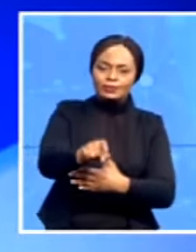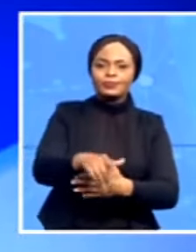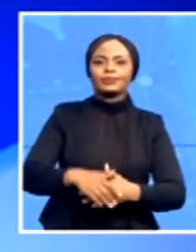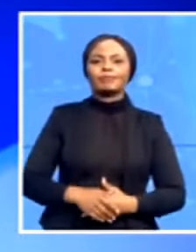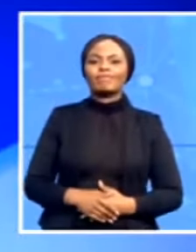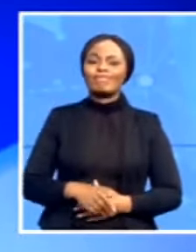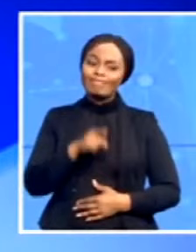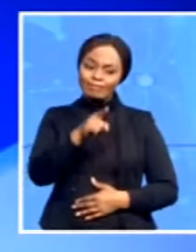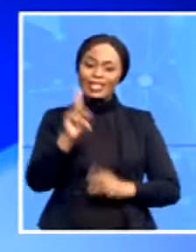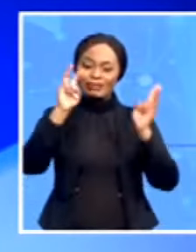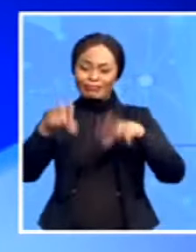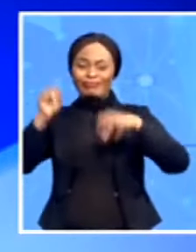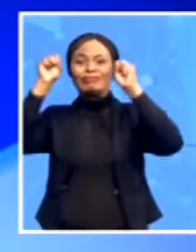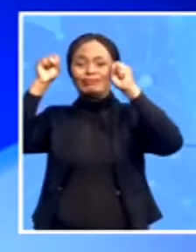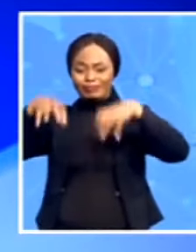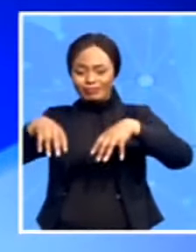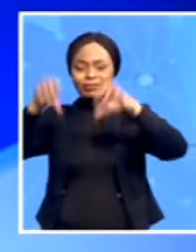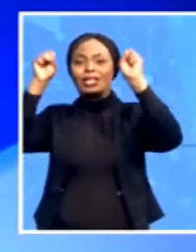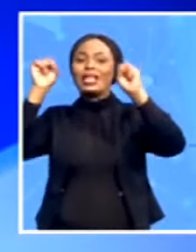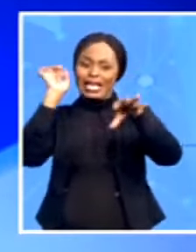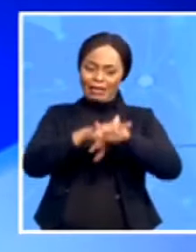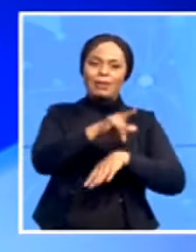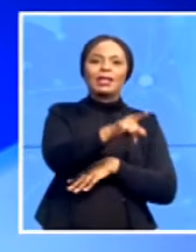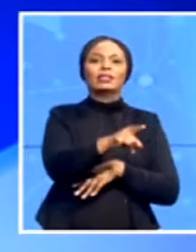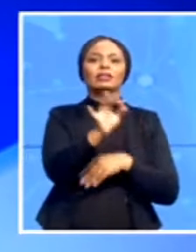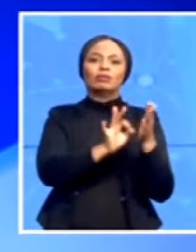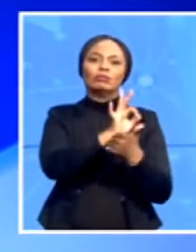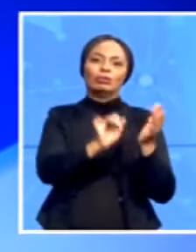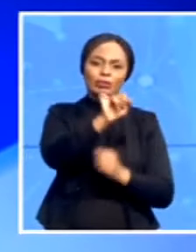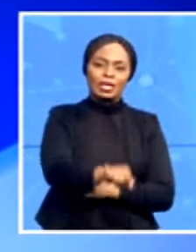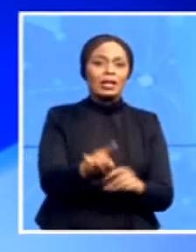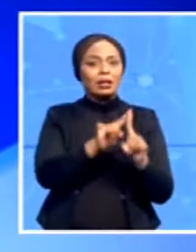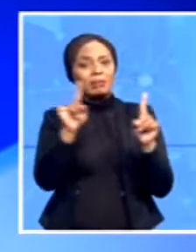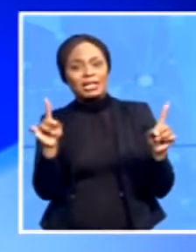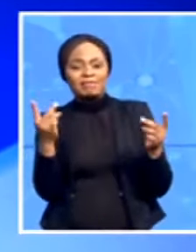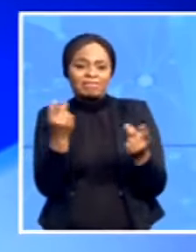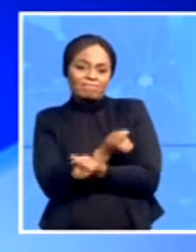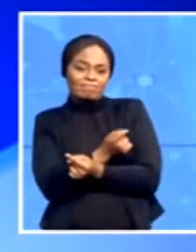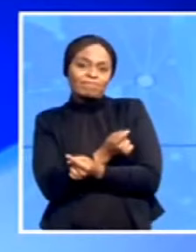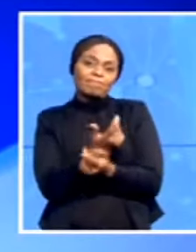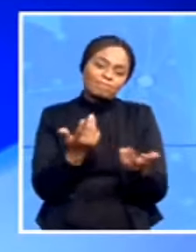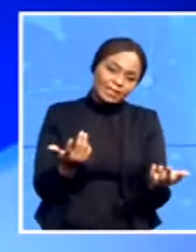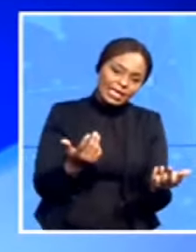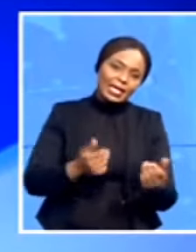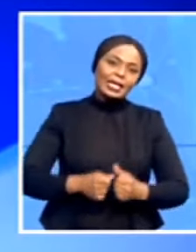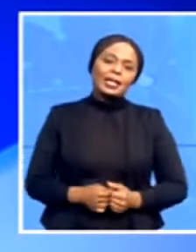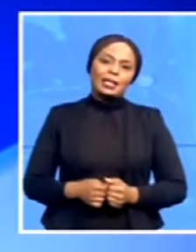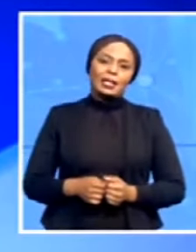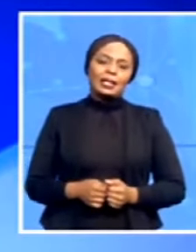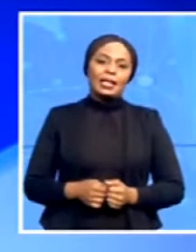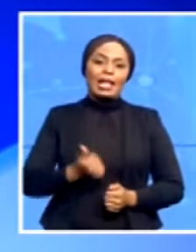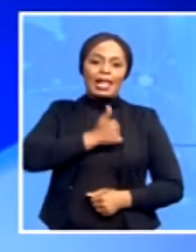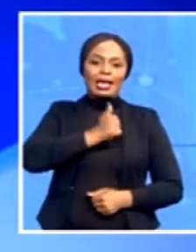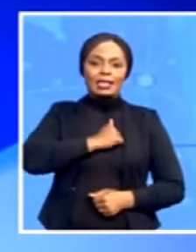these elections. But fortunately, as you've correctly pointed out, they've got Plan B in terms of dealing with eventualities